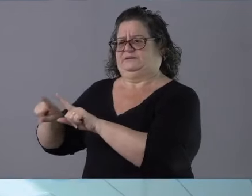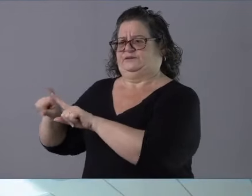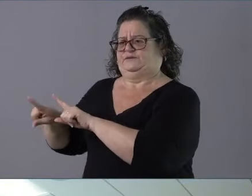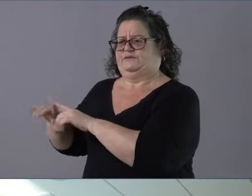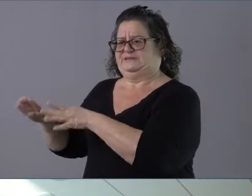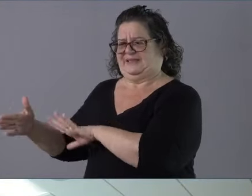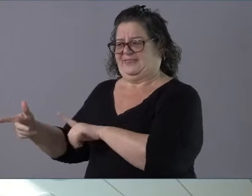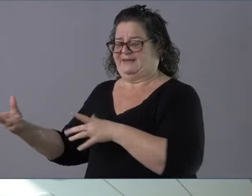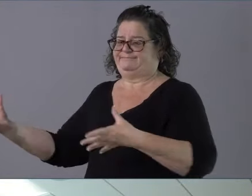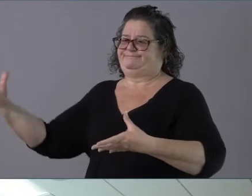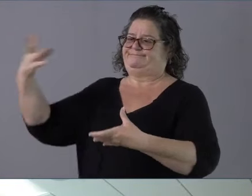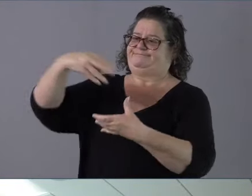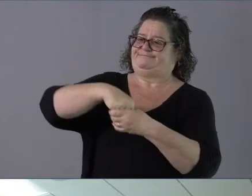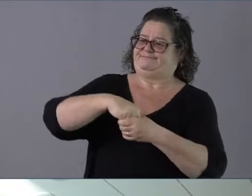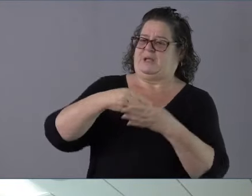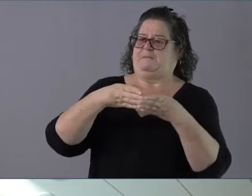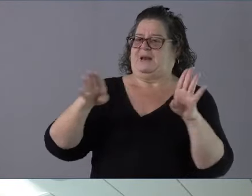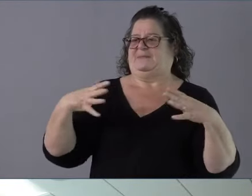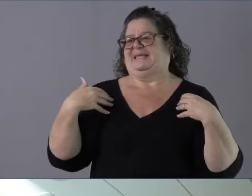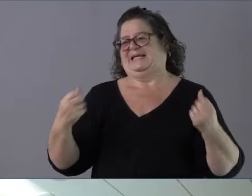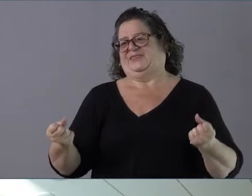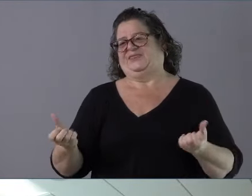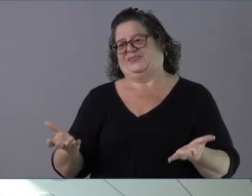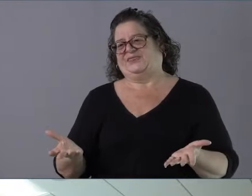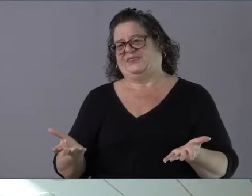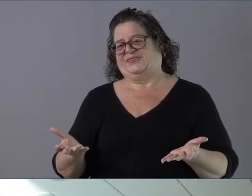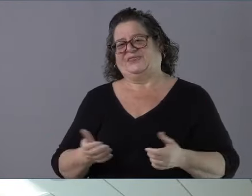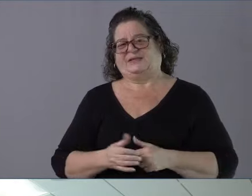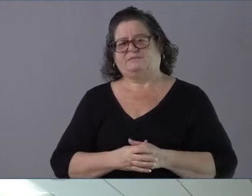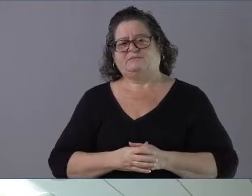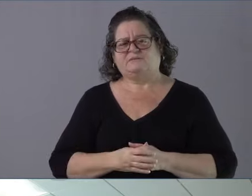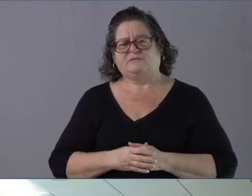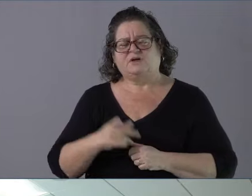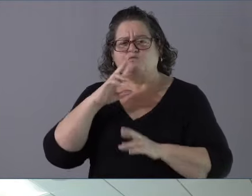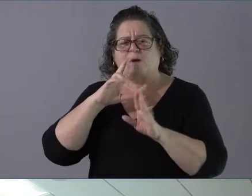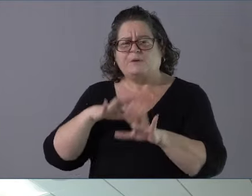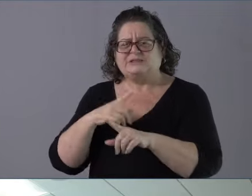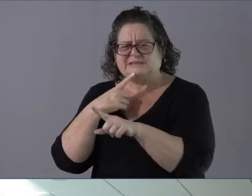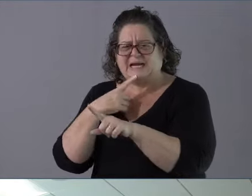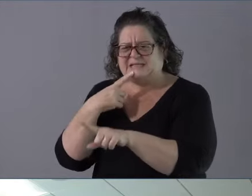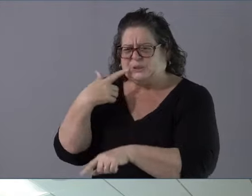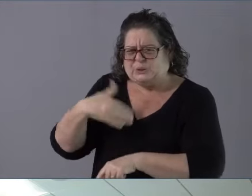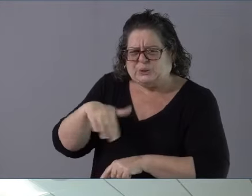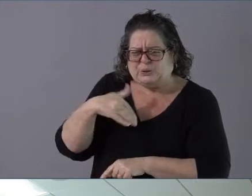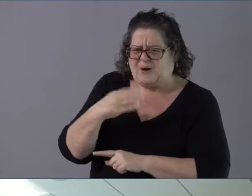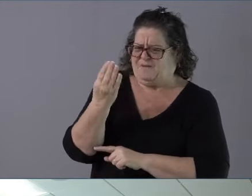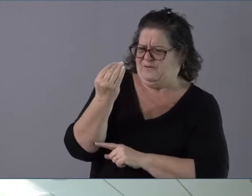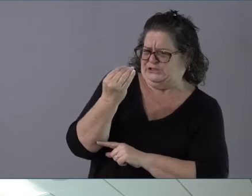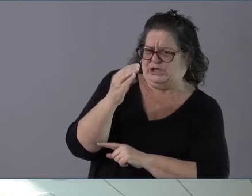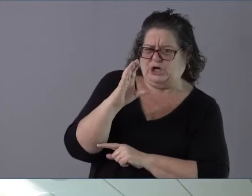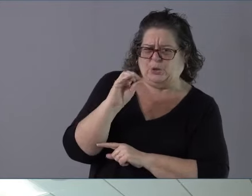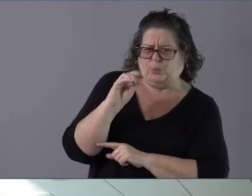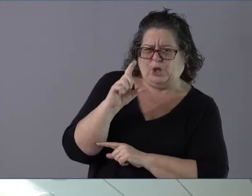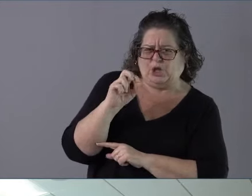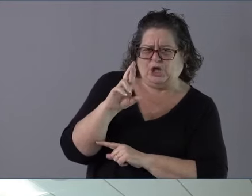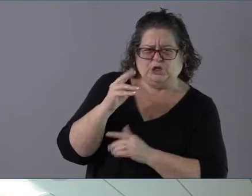just, 14 coolers is a lot. I know they may be trying to go above and beyond, but... I think Dr. Christ answered this question